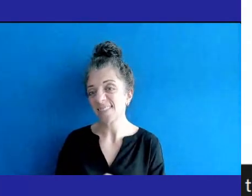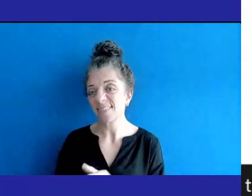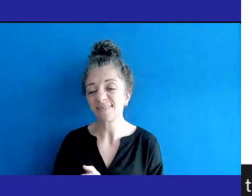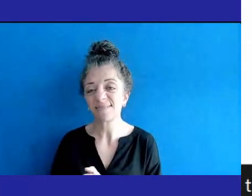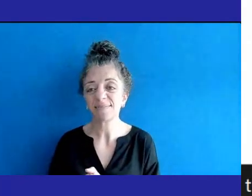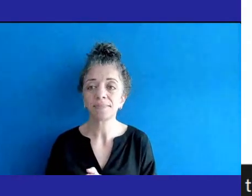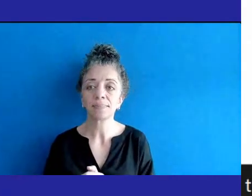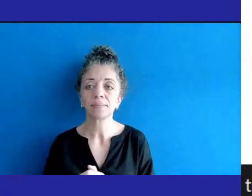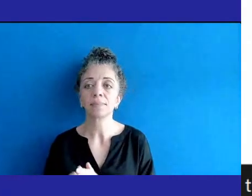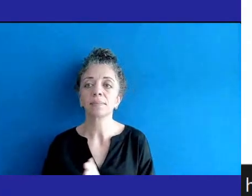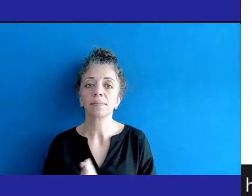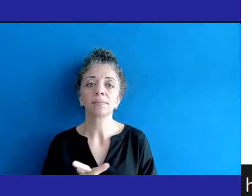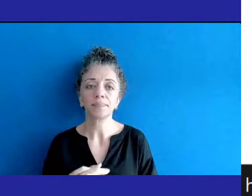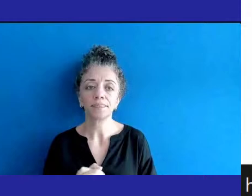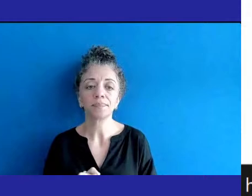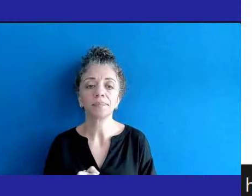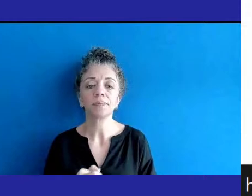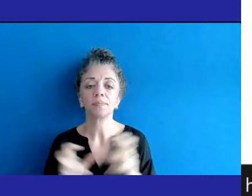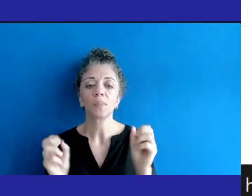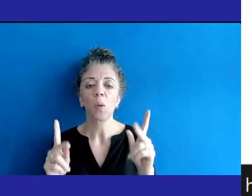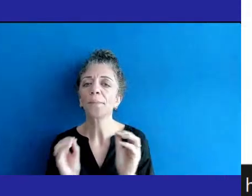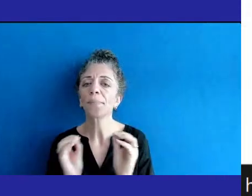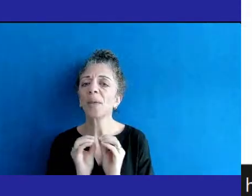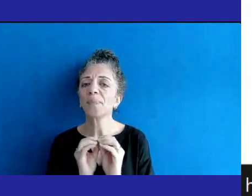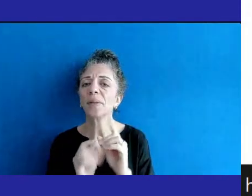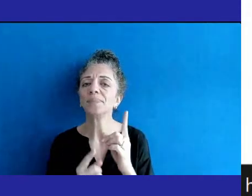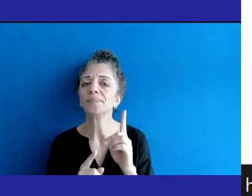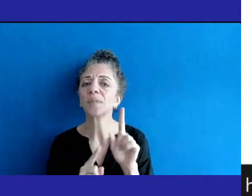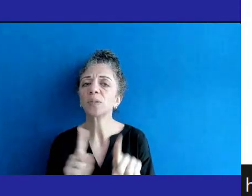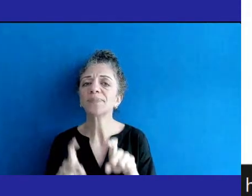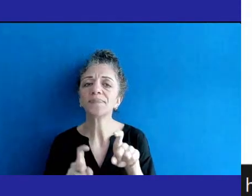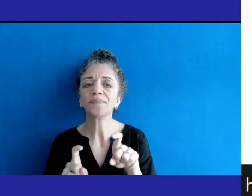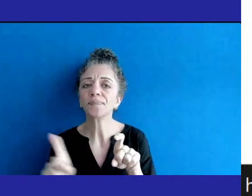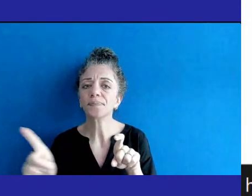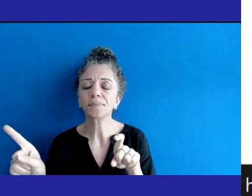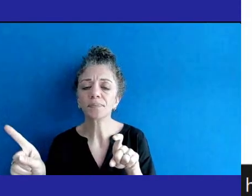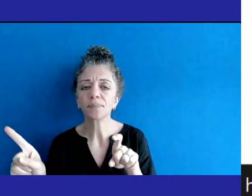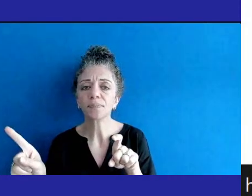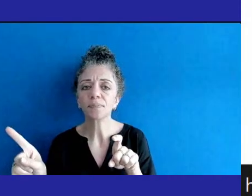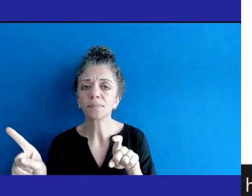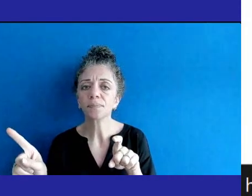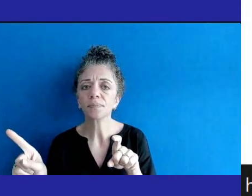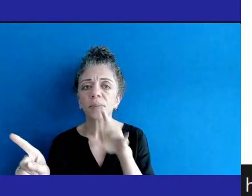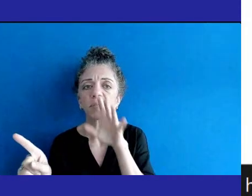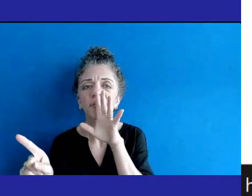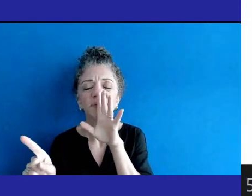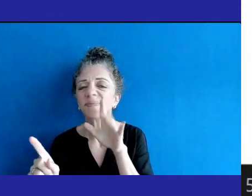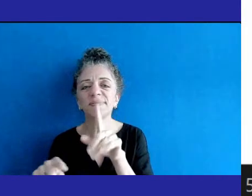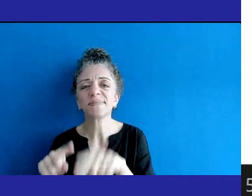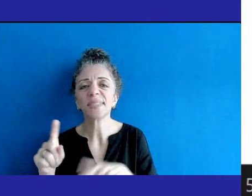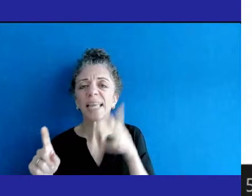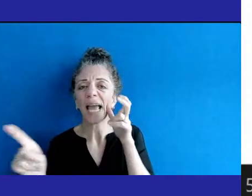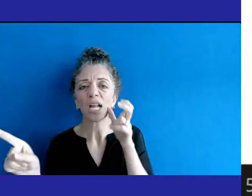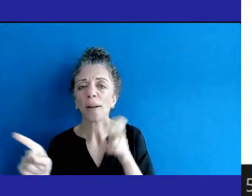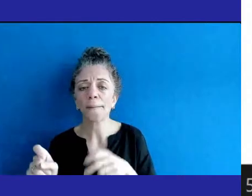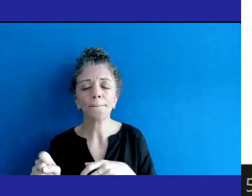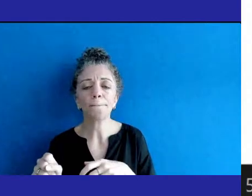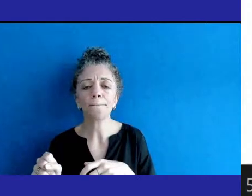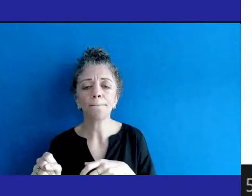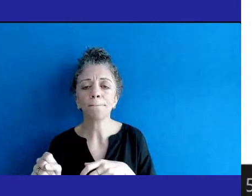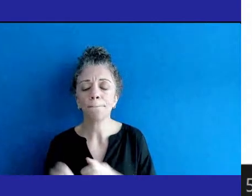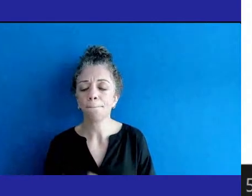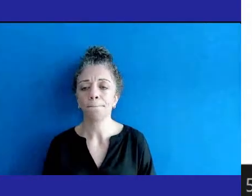Great. Other questions, Dr. Spiritu? That interface doesn't exist yet? Or It does not exist yet. and when do you expect that